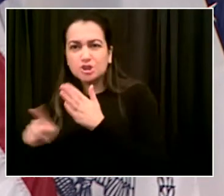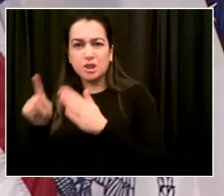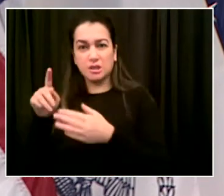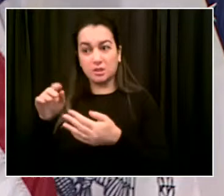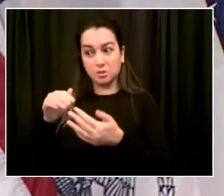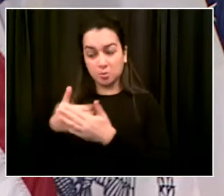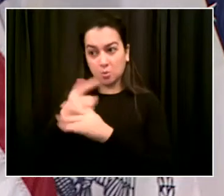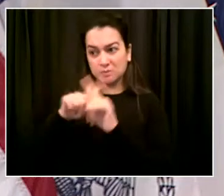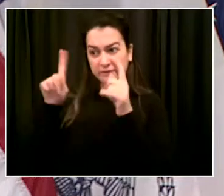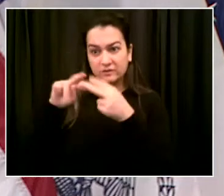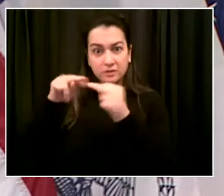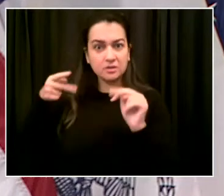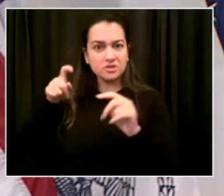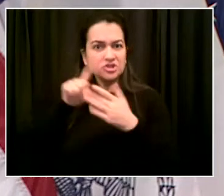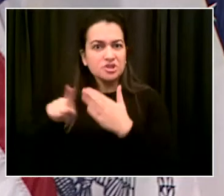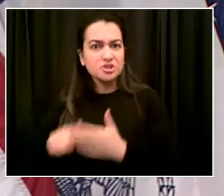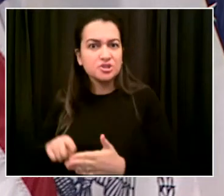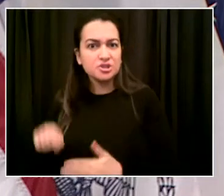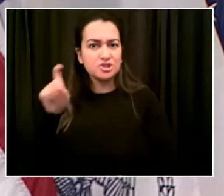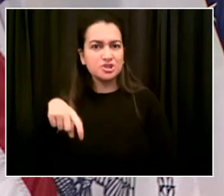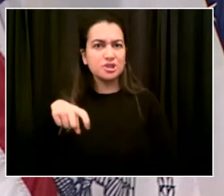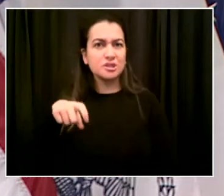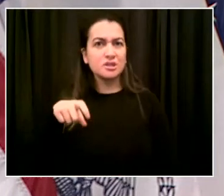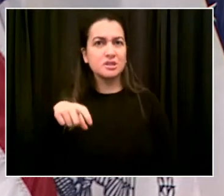better information sooner than later?